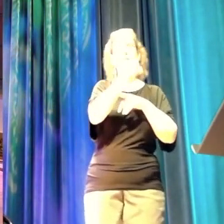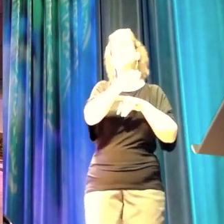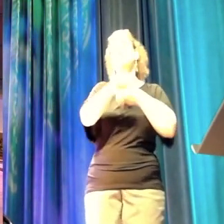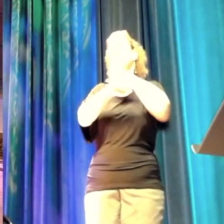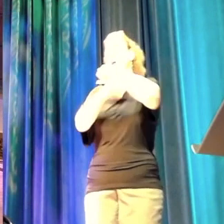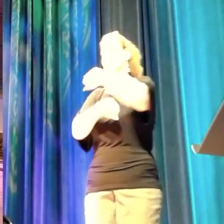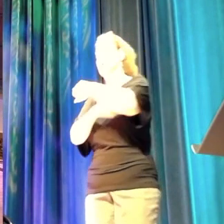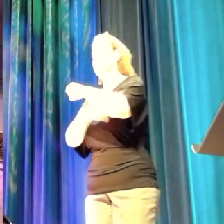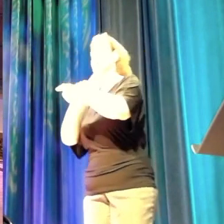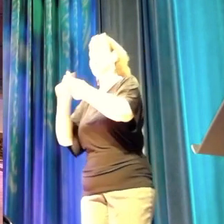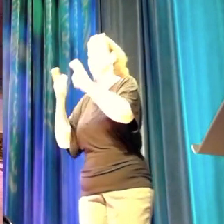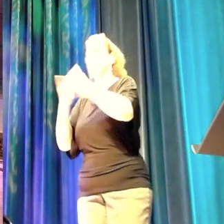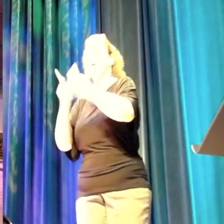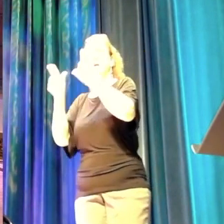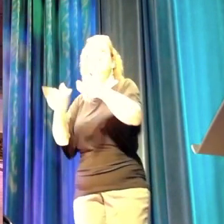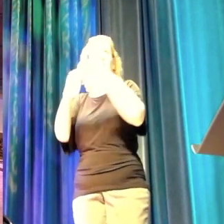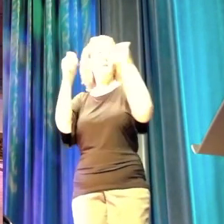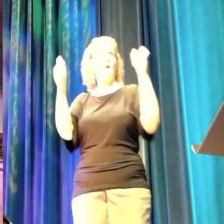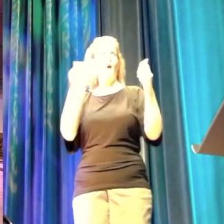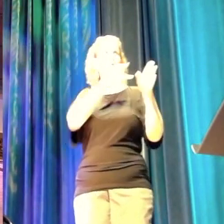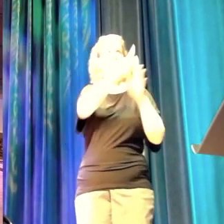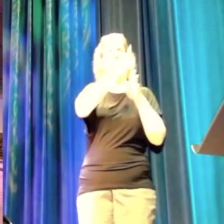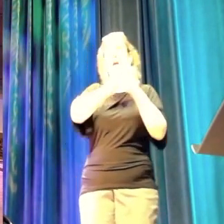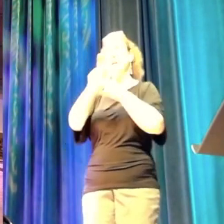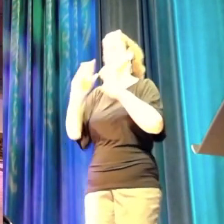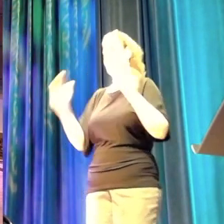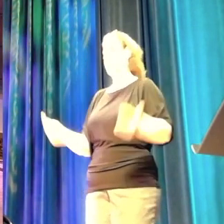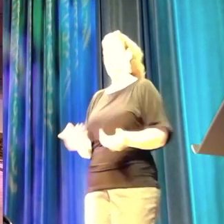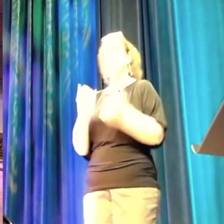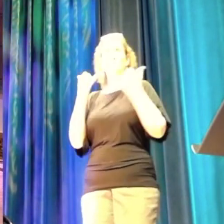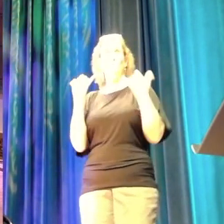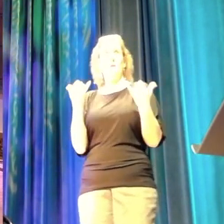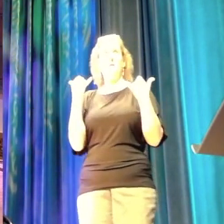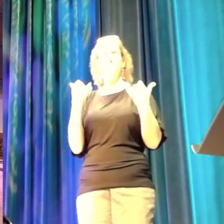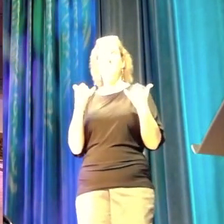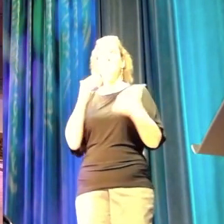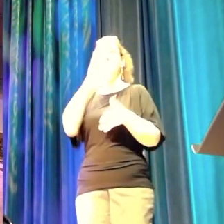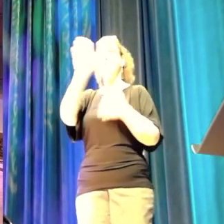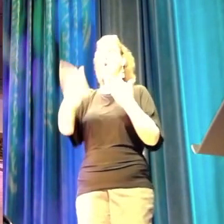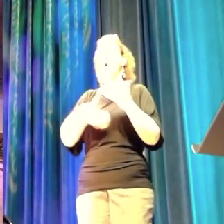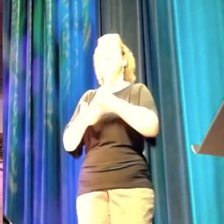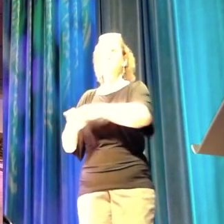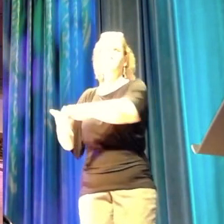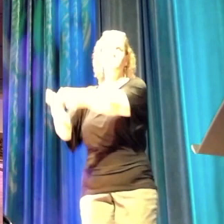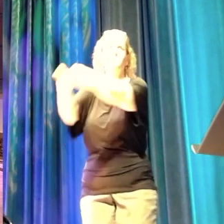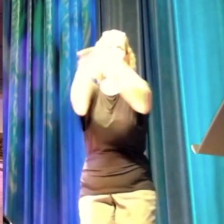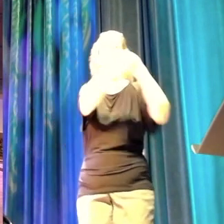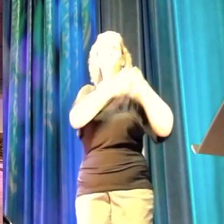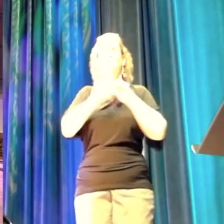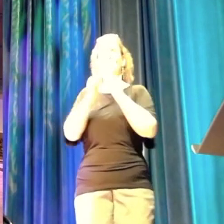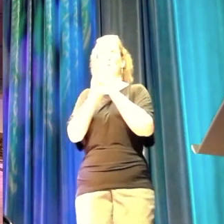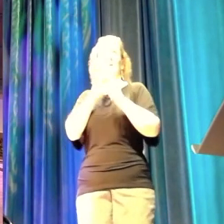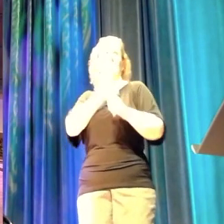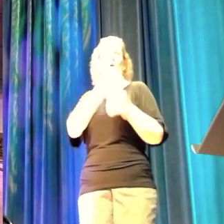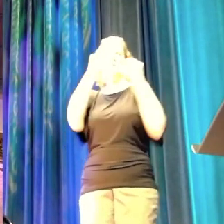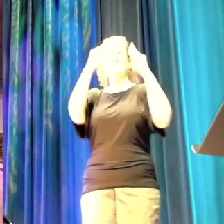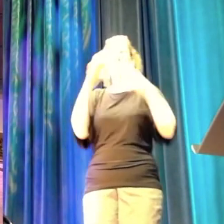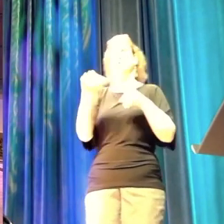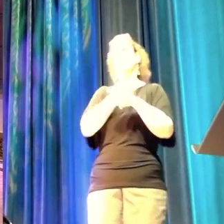foundations, friends, and other professionals here today have all partnered with with our teacher training